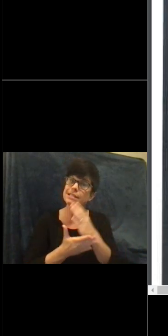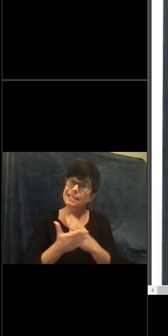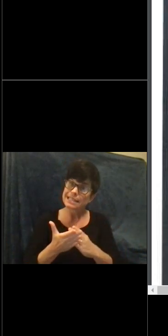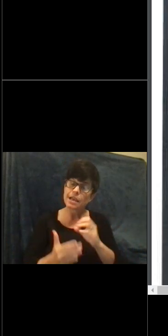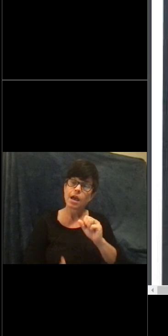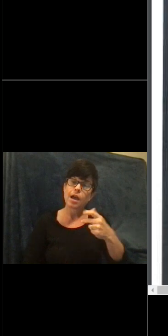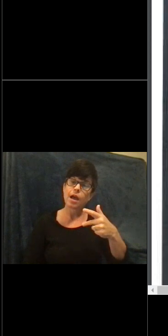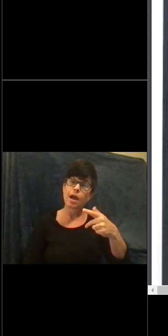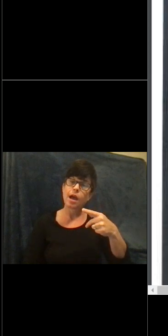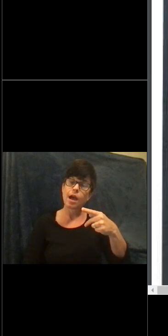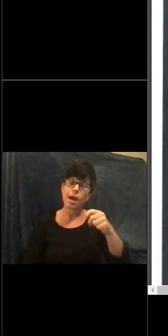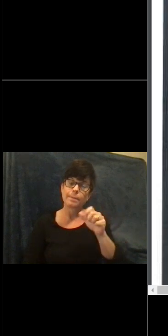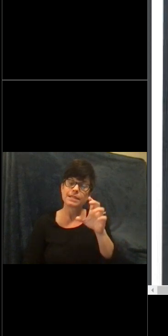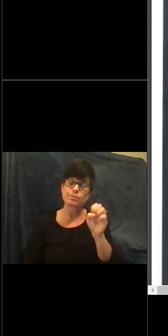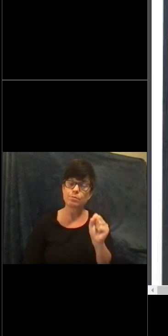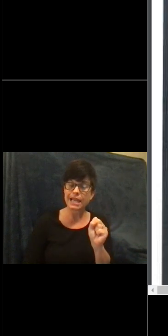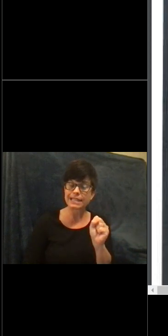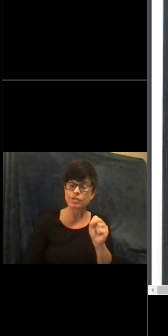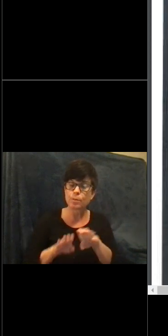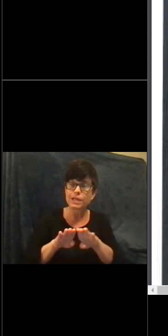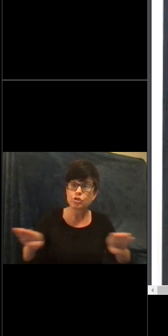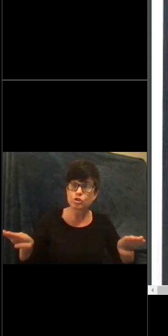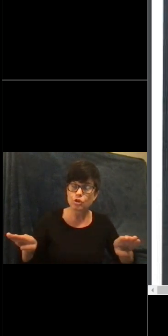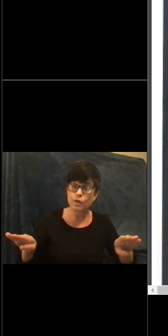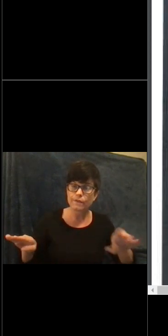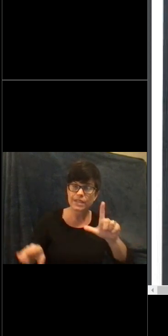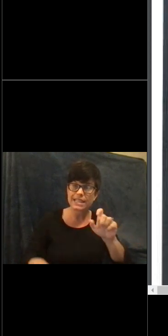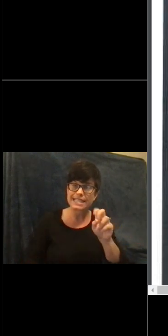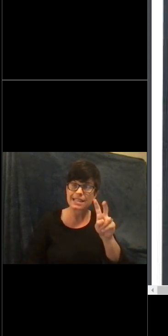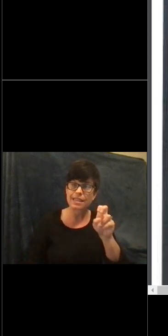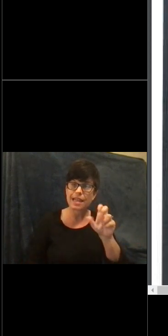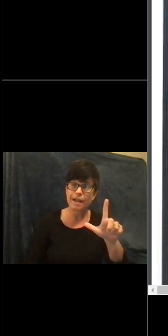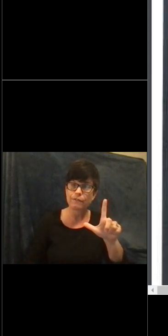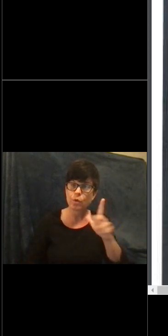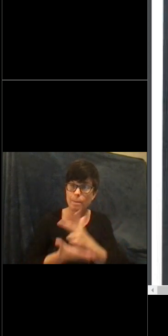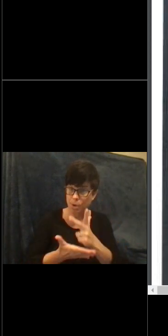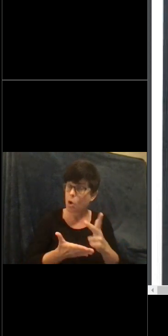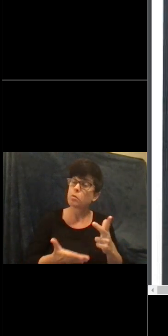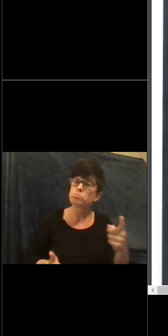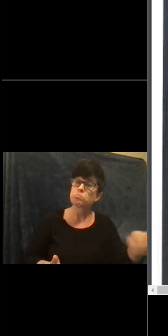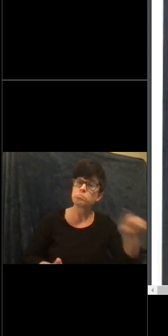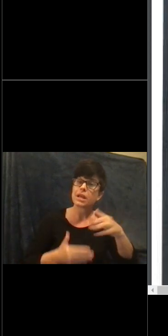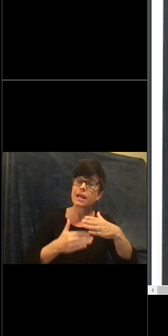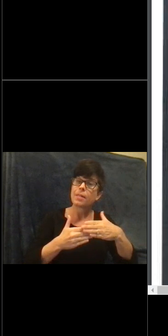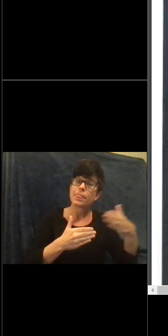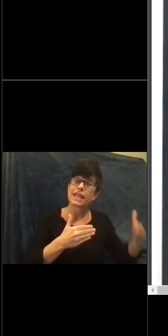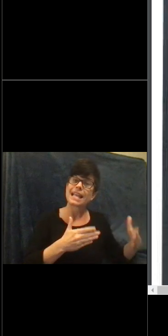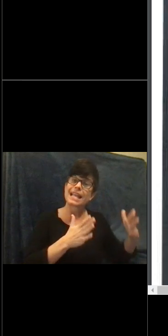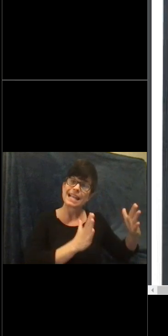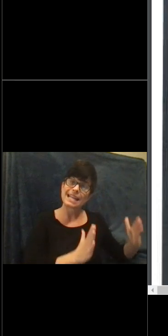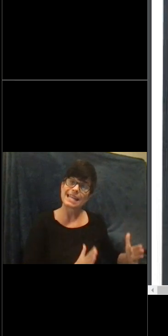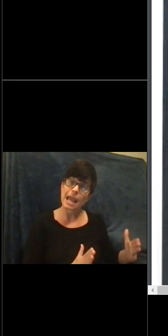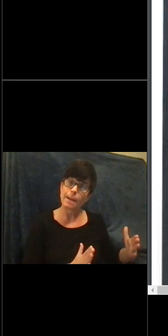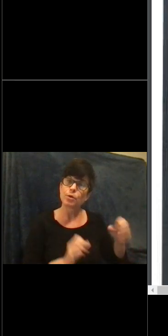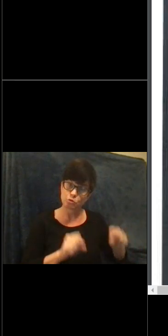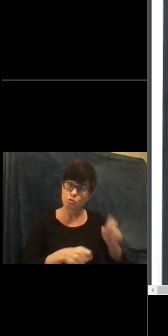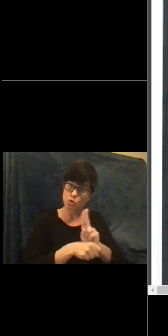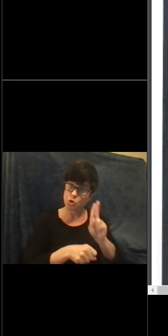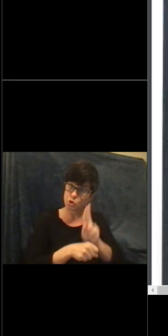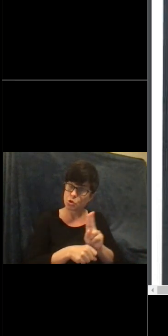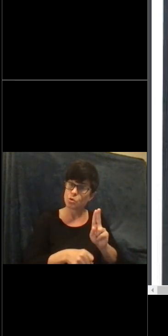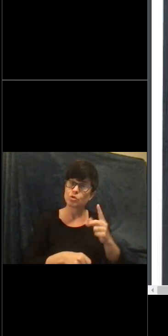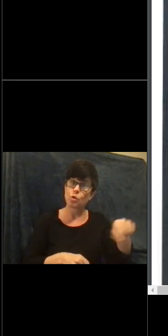surface level parking as well, which is where it would be most likely to be used by the neighbors. So they don't have to go into somebody else's parking garage, because that's